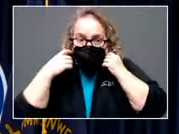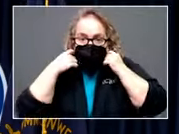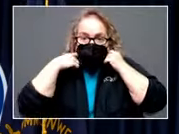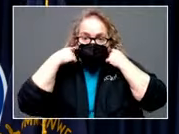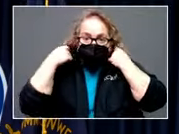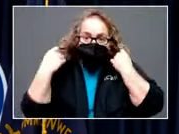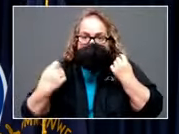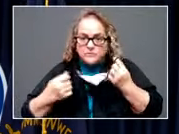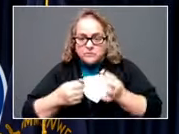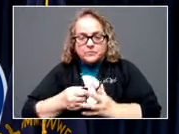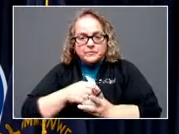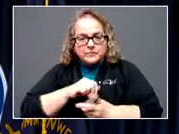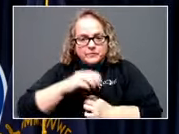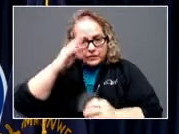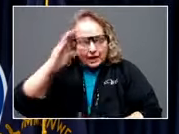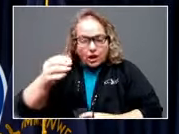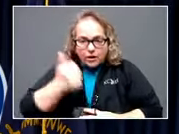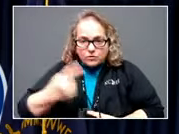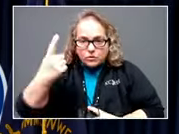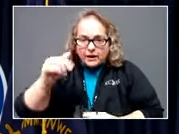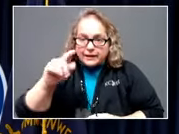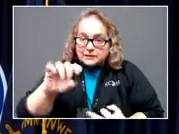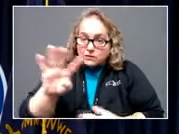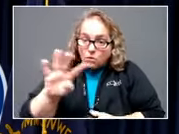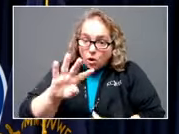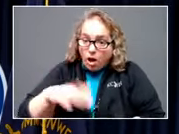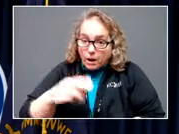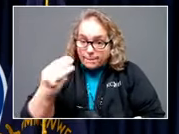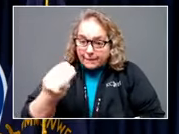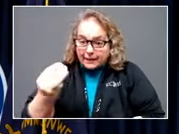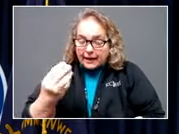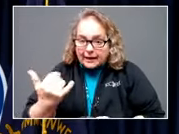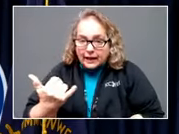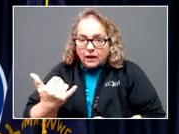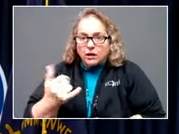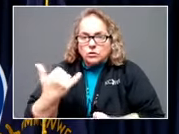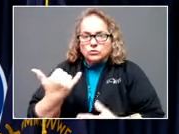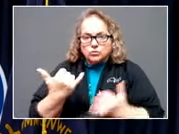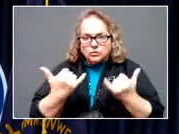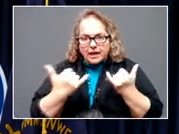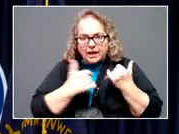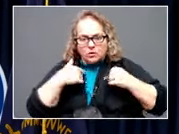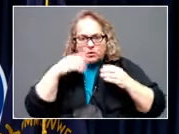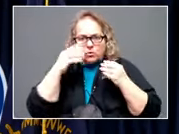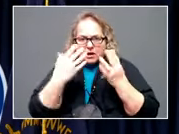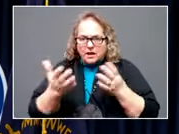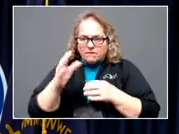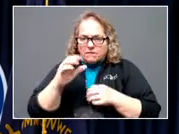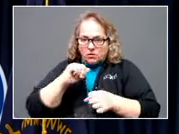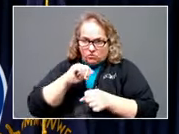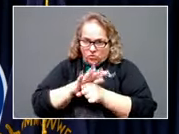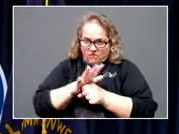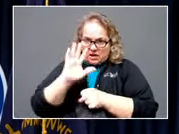All right, everybody, it's 4 o'clock on Monday. Today, we're going to give a COVID update. We're going to